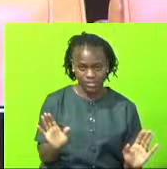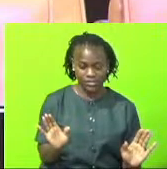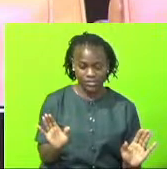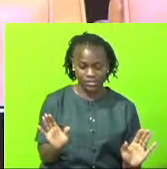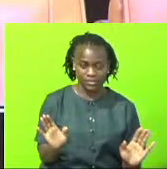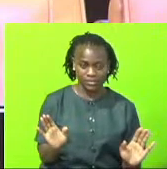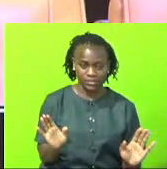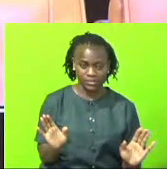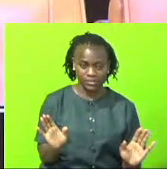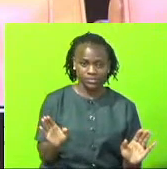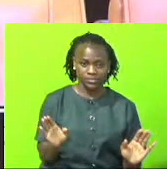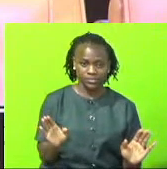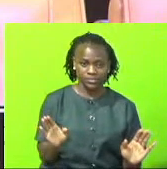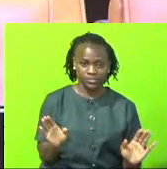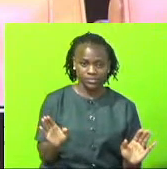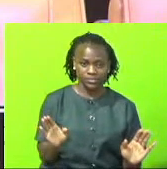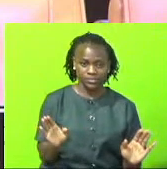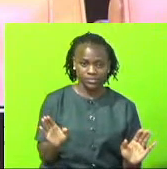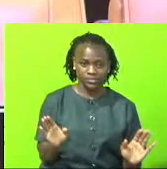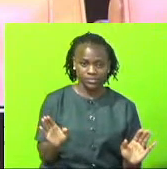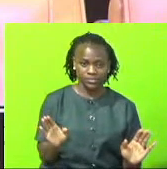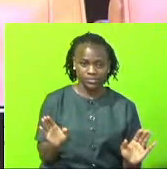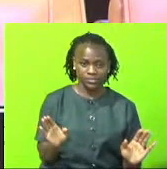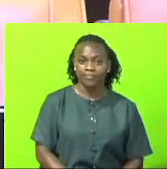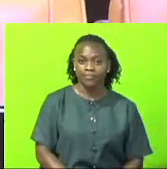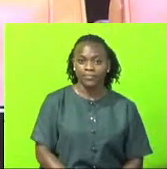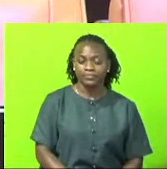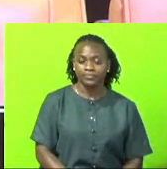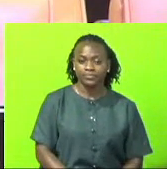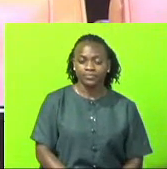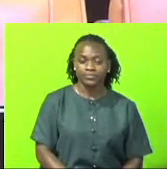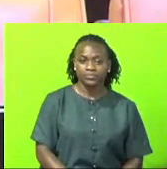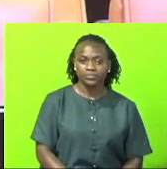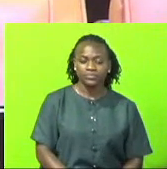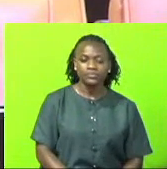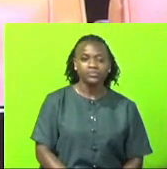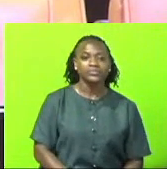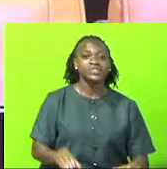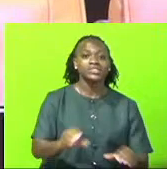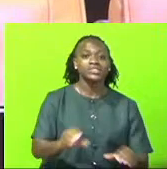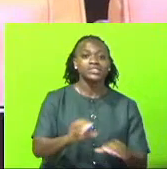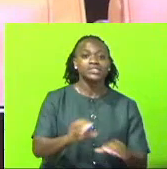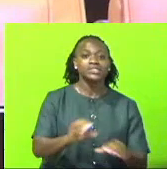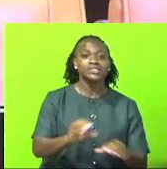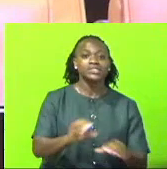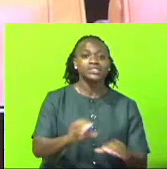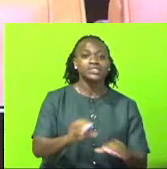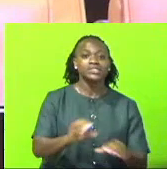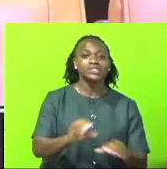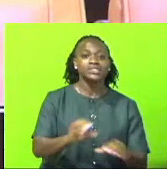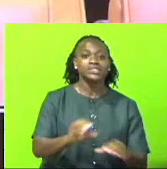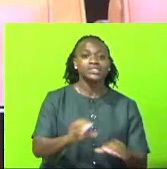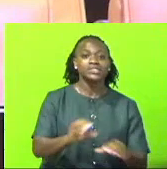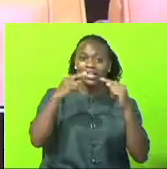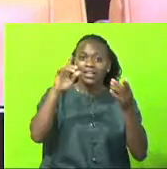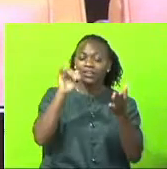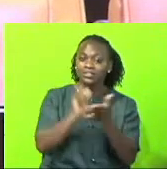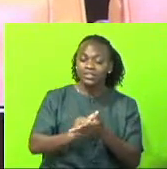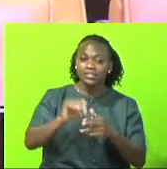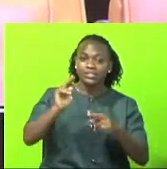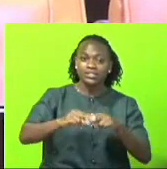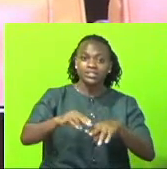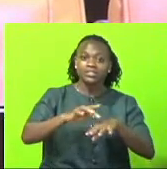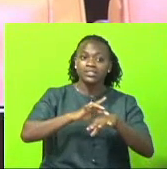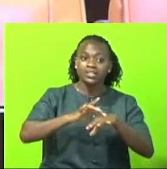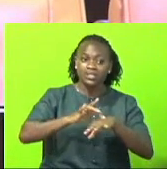should be urged on you and this House to remove or declare their seats as vacant under